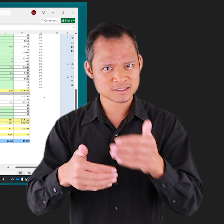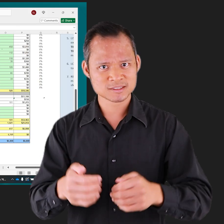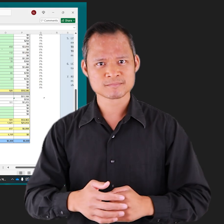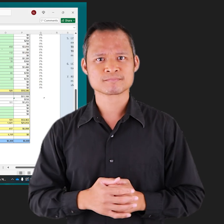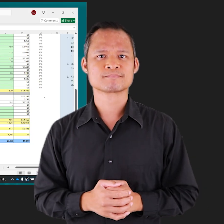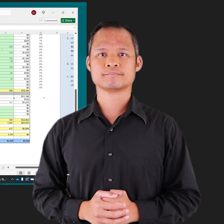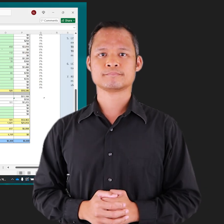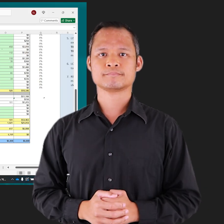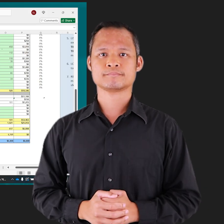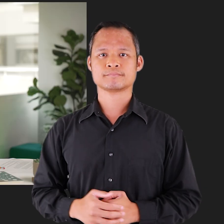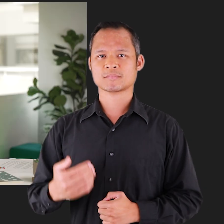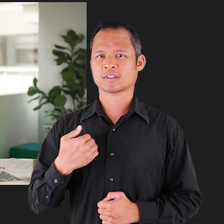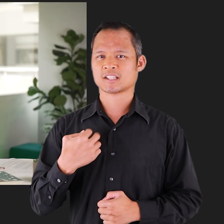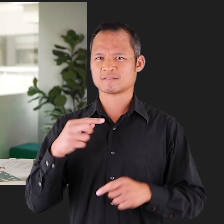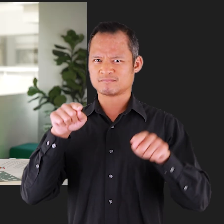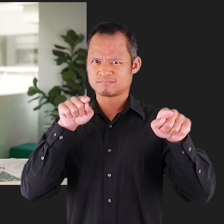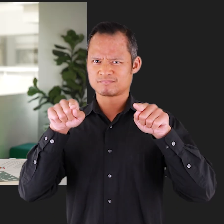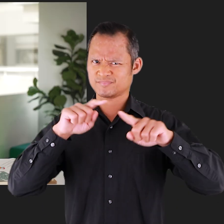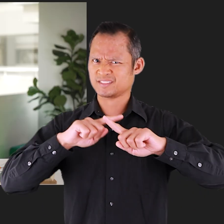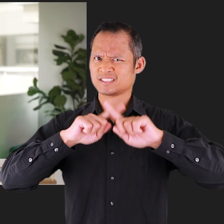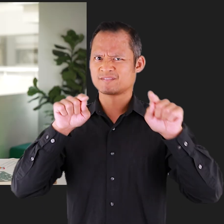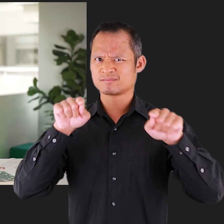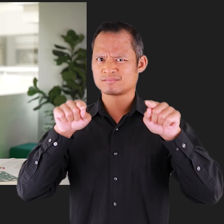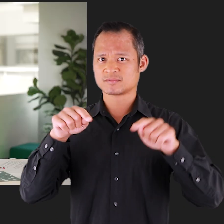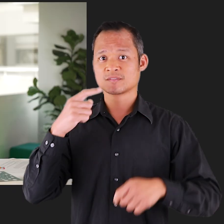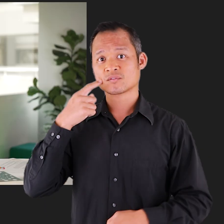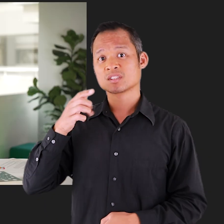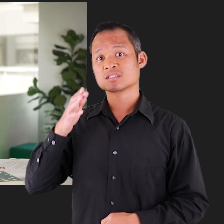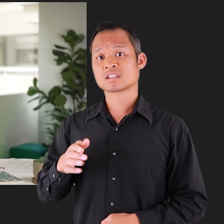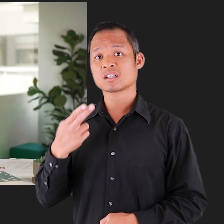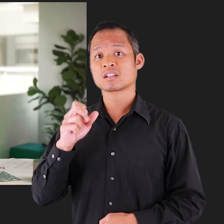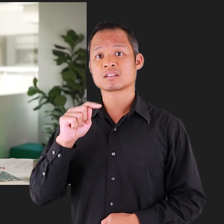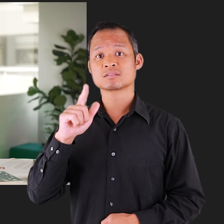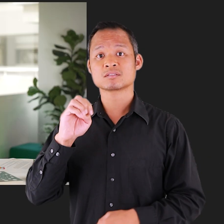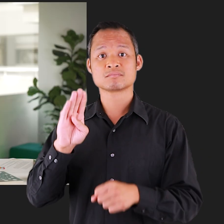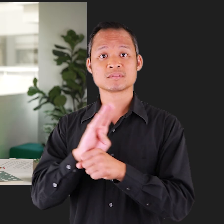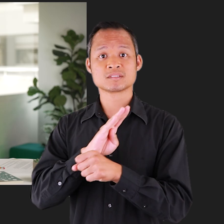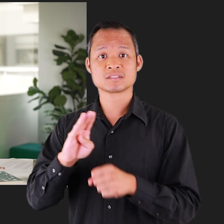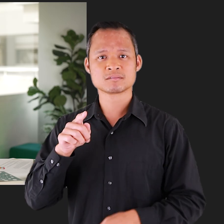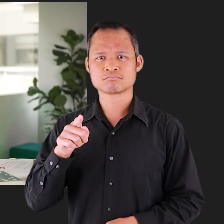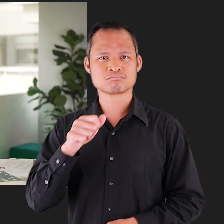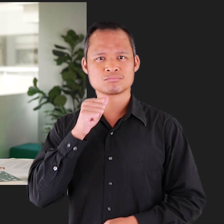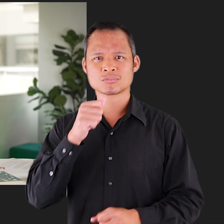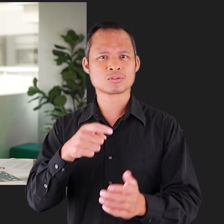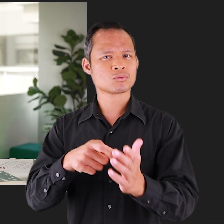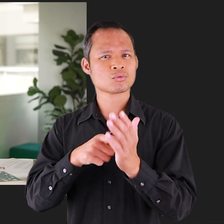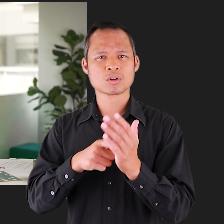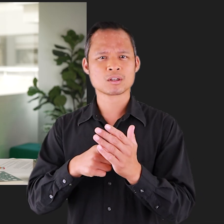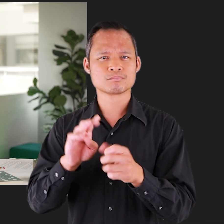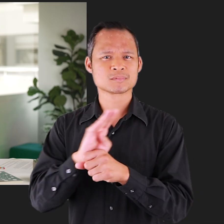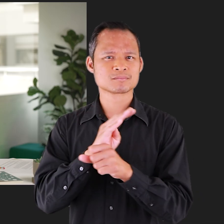previous example. However, there are 2 notable differences. First, for a side hustle business, one is